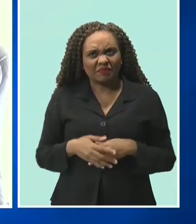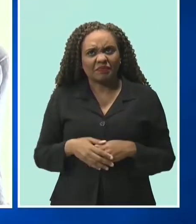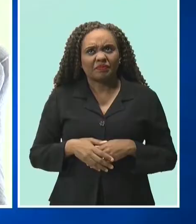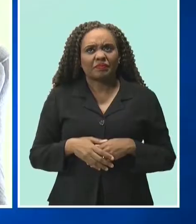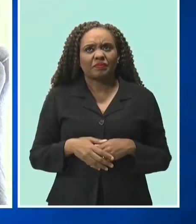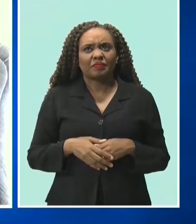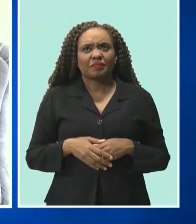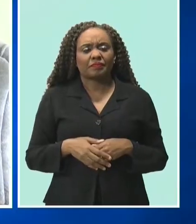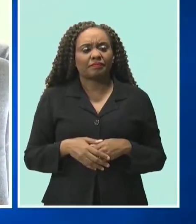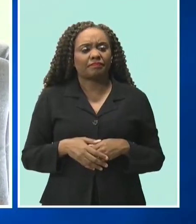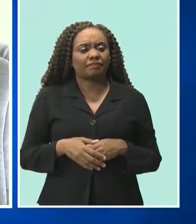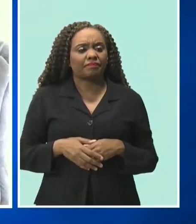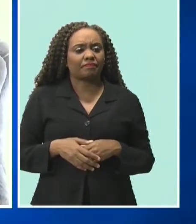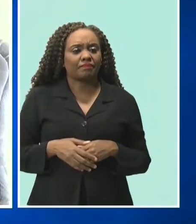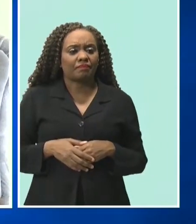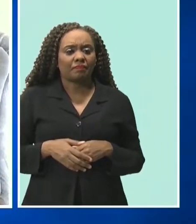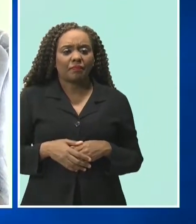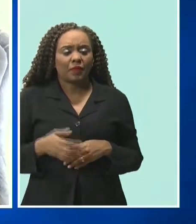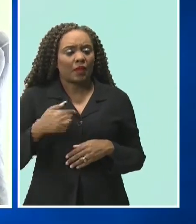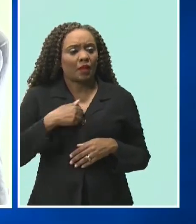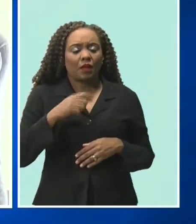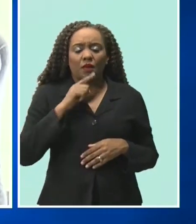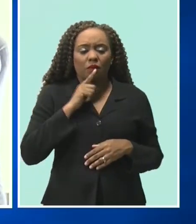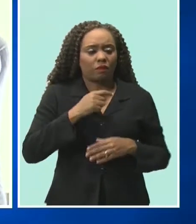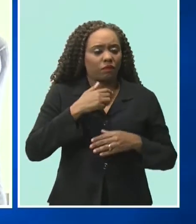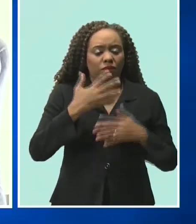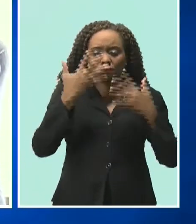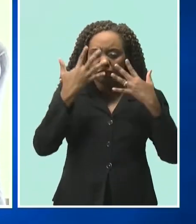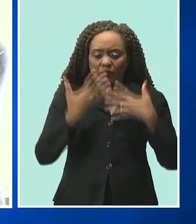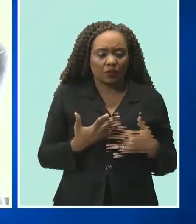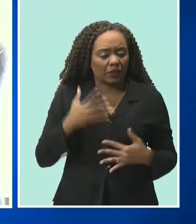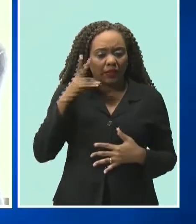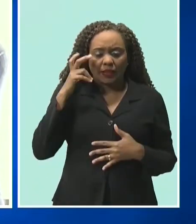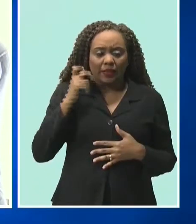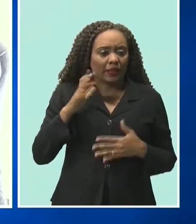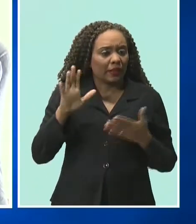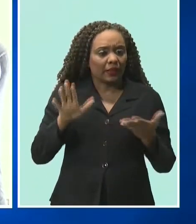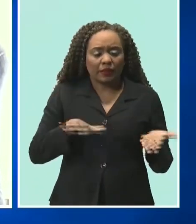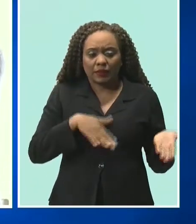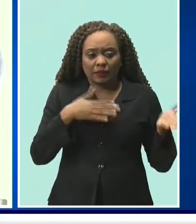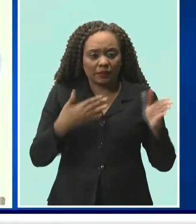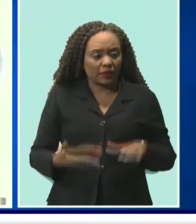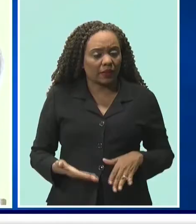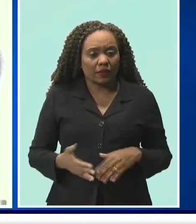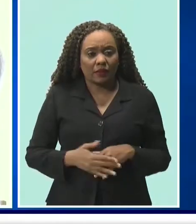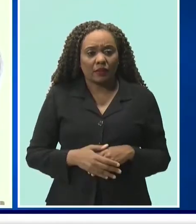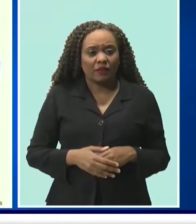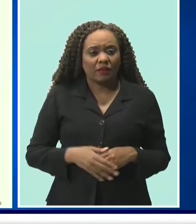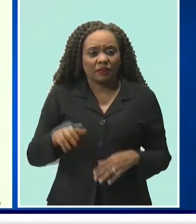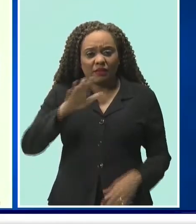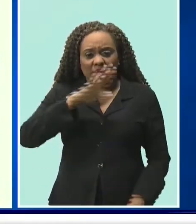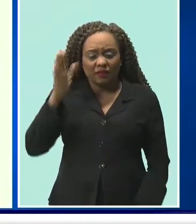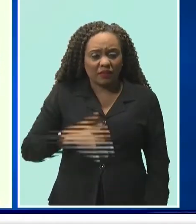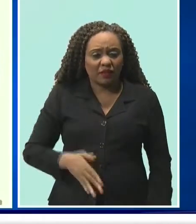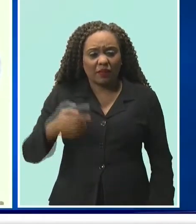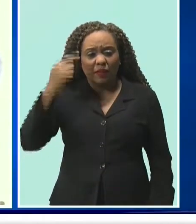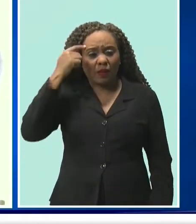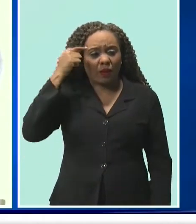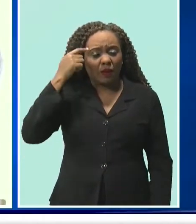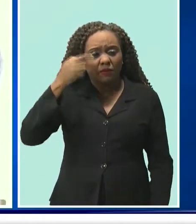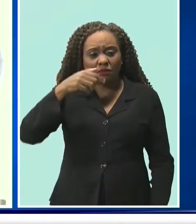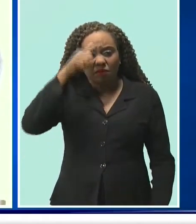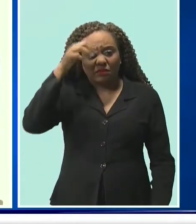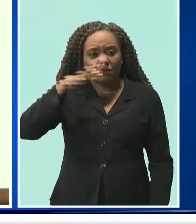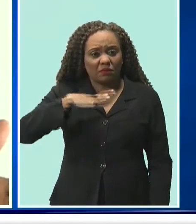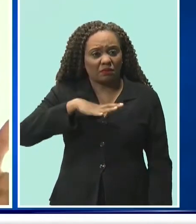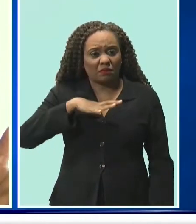hear that he did my life like that. And we truly never thought that he would have done something like that, because he's